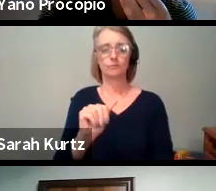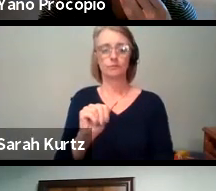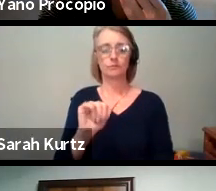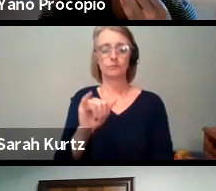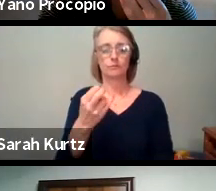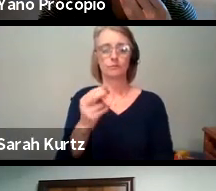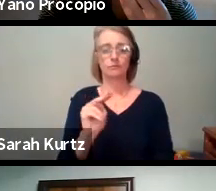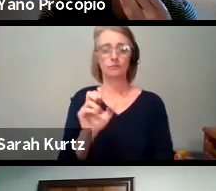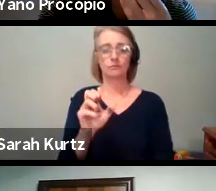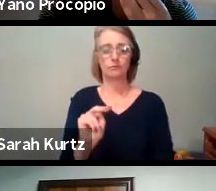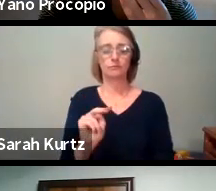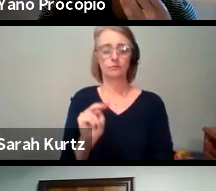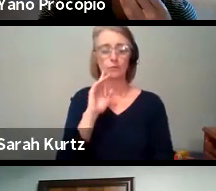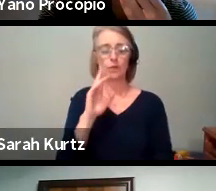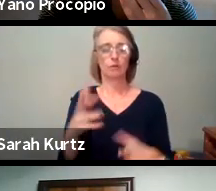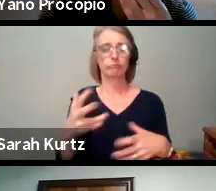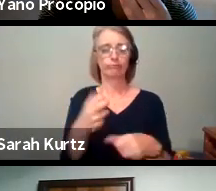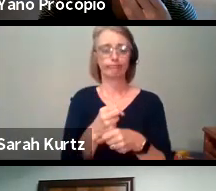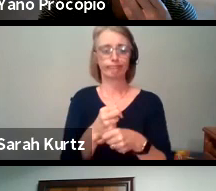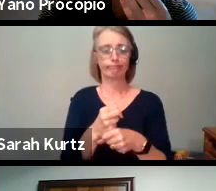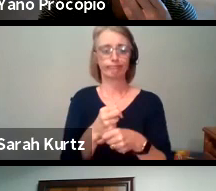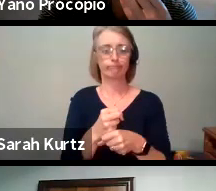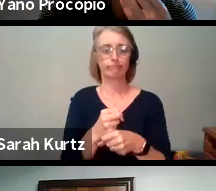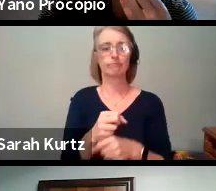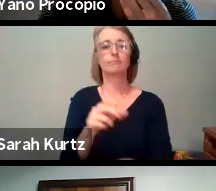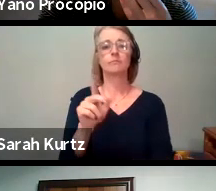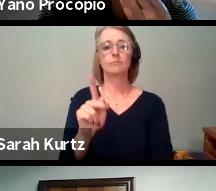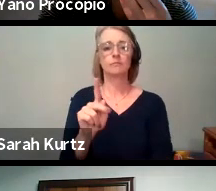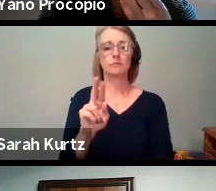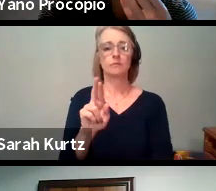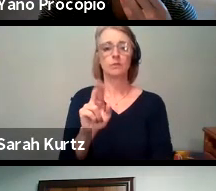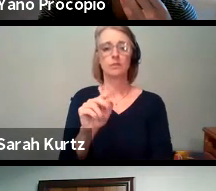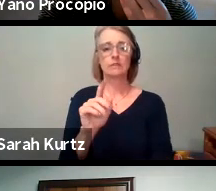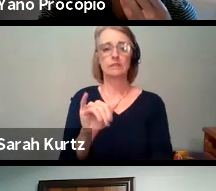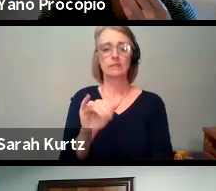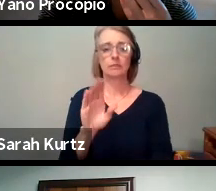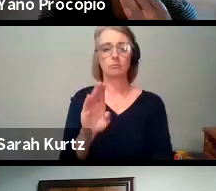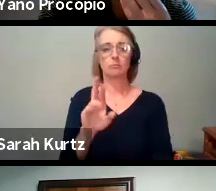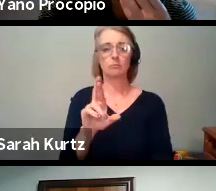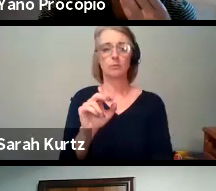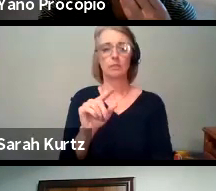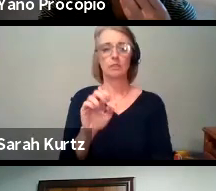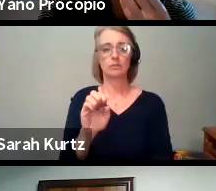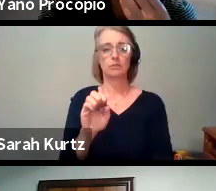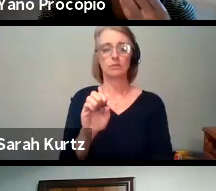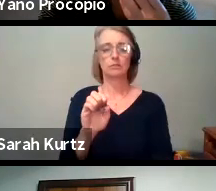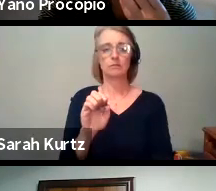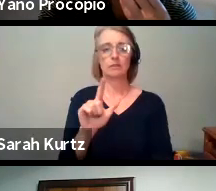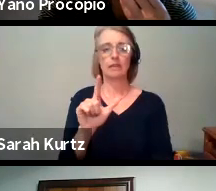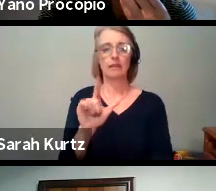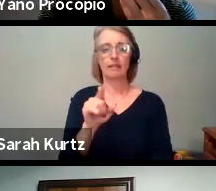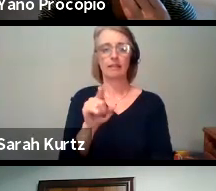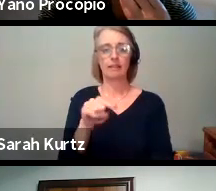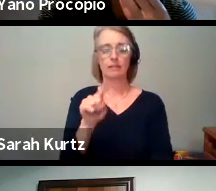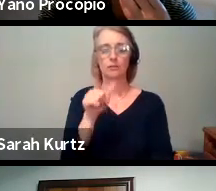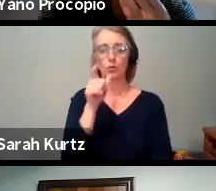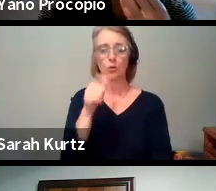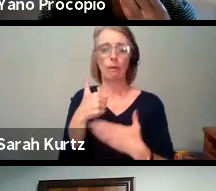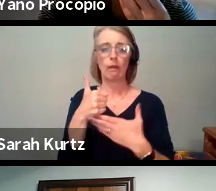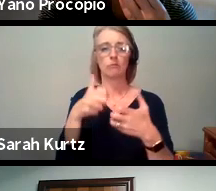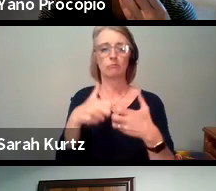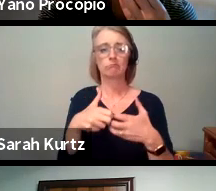brief overview of the model. We also have Christina Bridges back with us, as well as Liz Monks. I think she's on today, who helped get